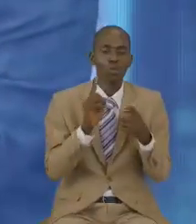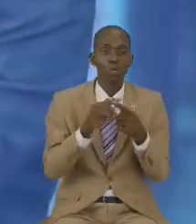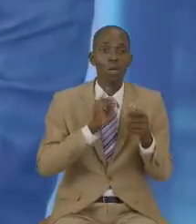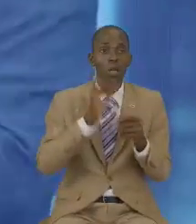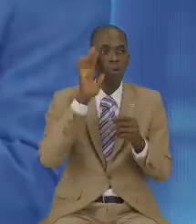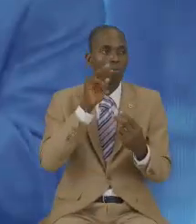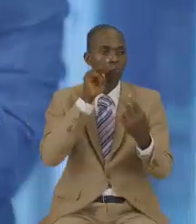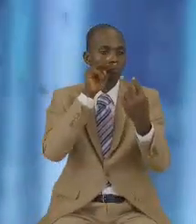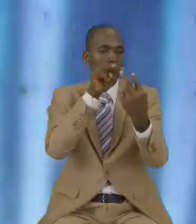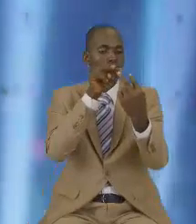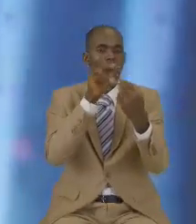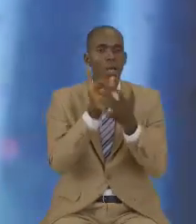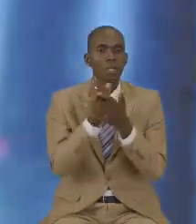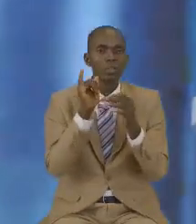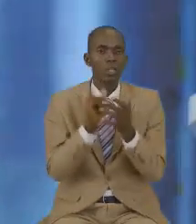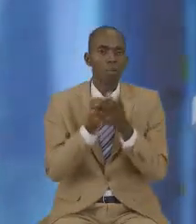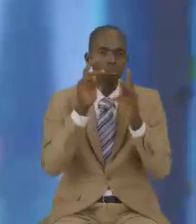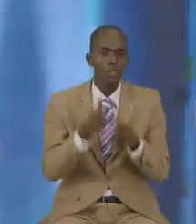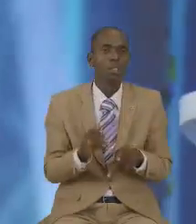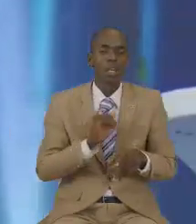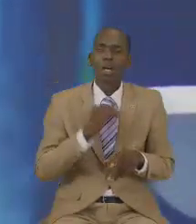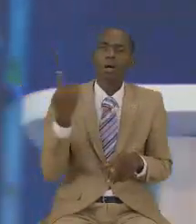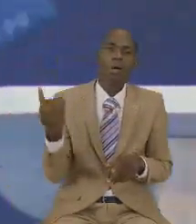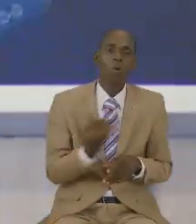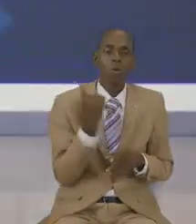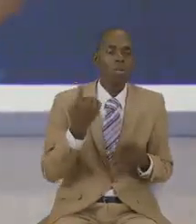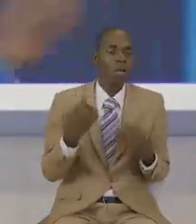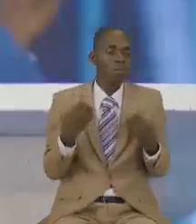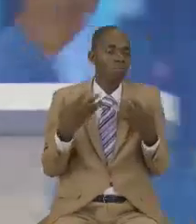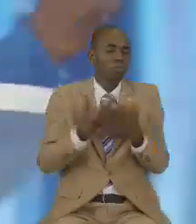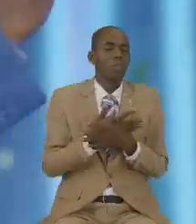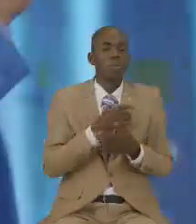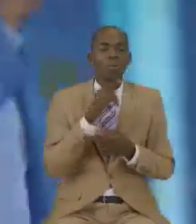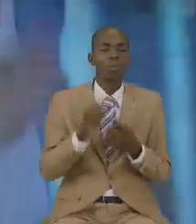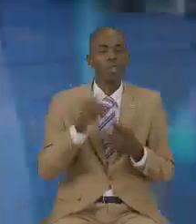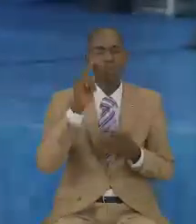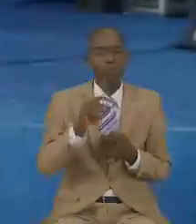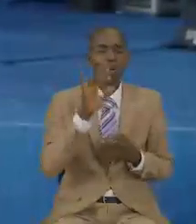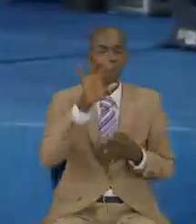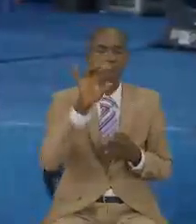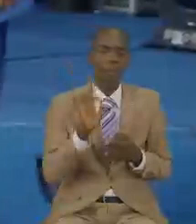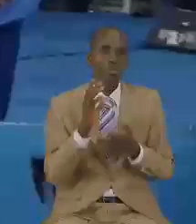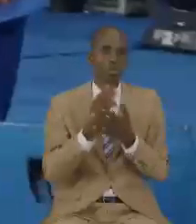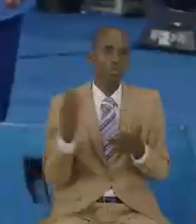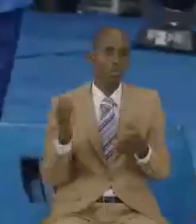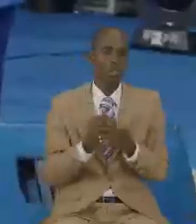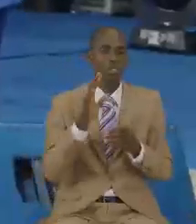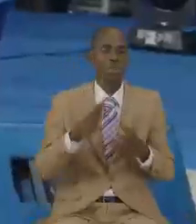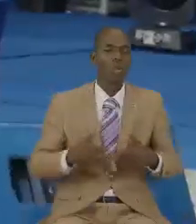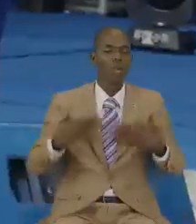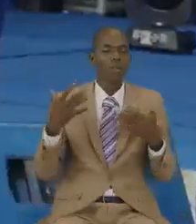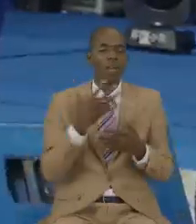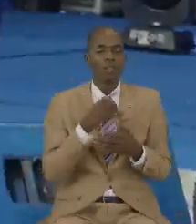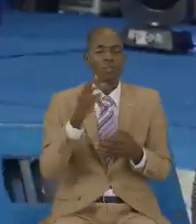to eyeball today. I've always been afraid to do that. When you pick up something in your life you were afraid to